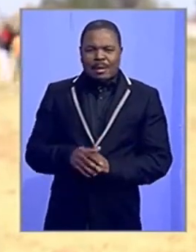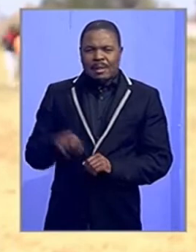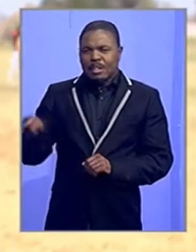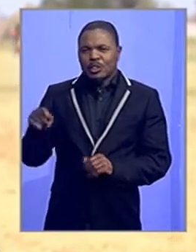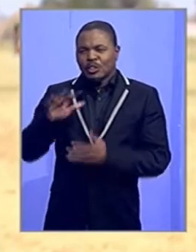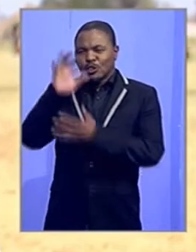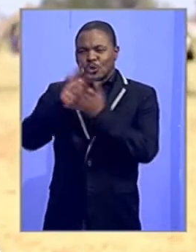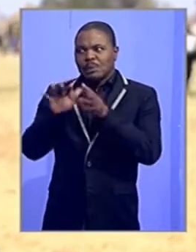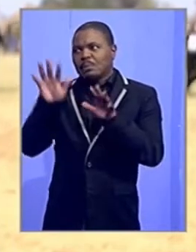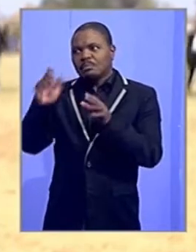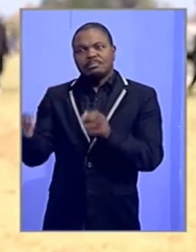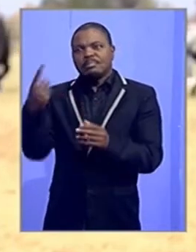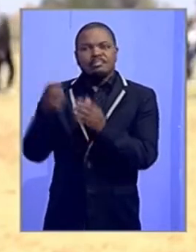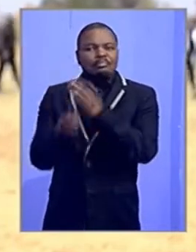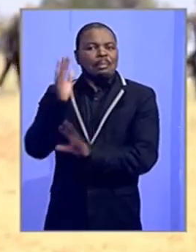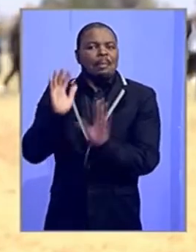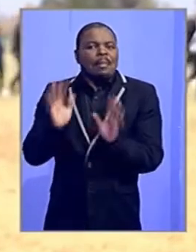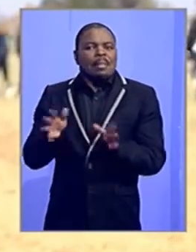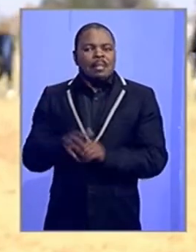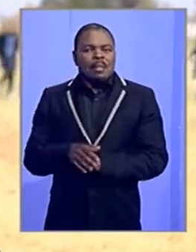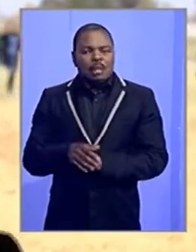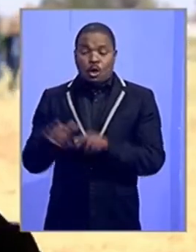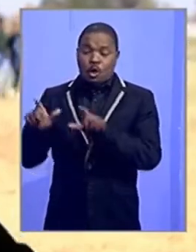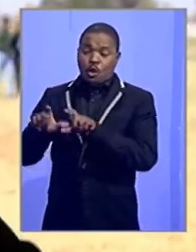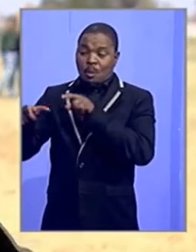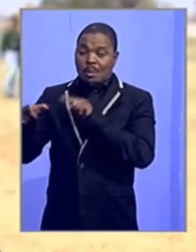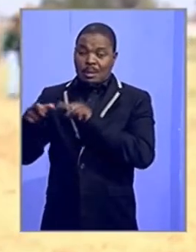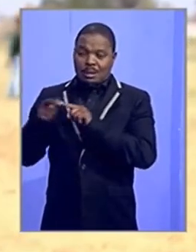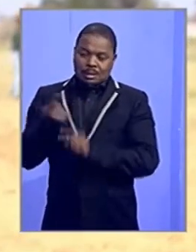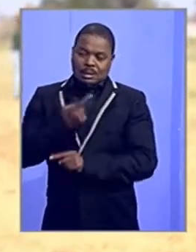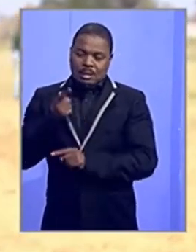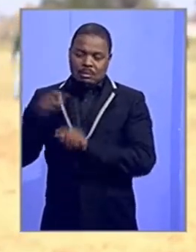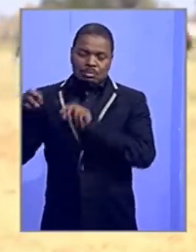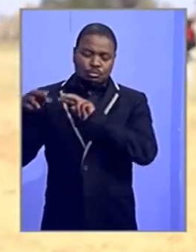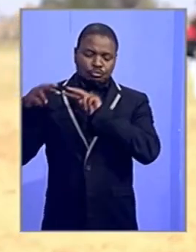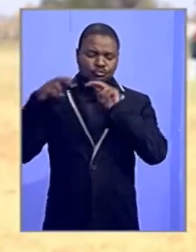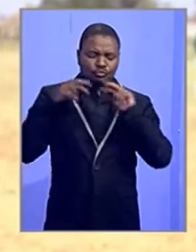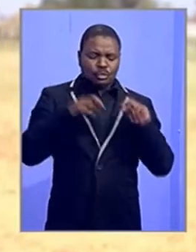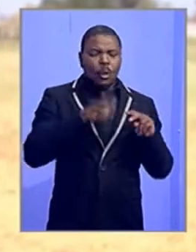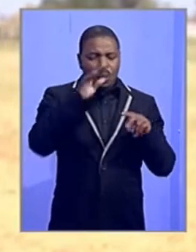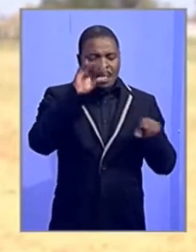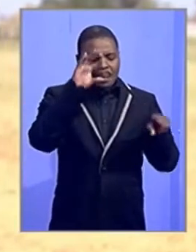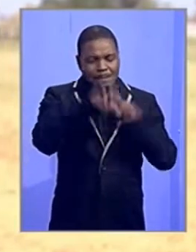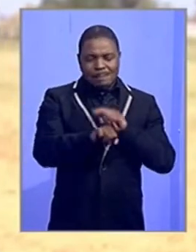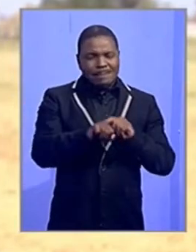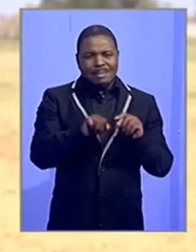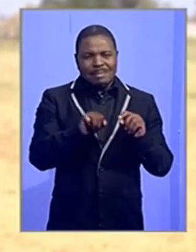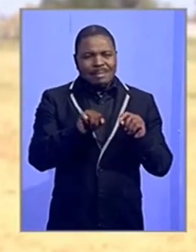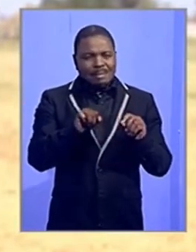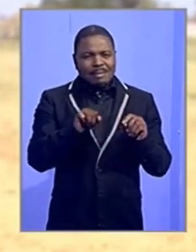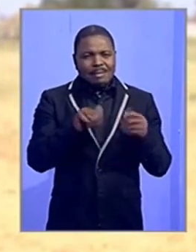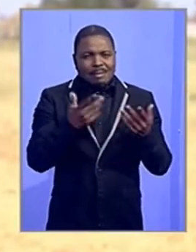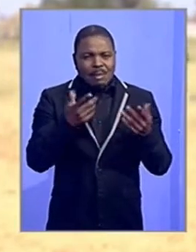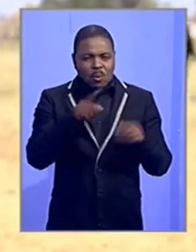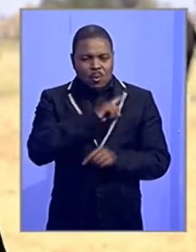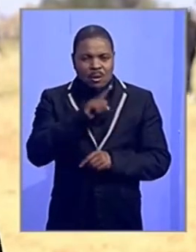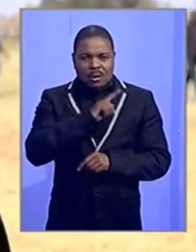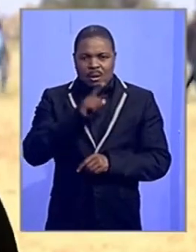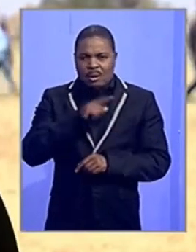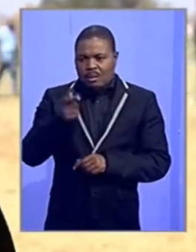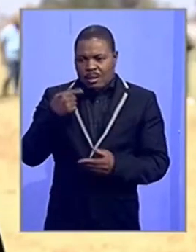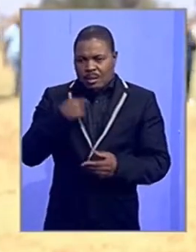story. I think the committee itself that is doing this investigation will discover in no time, because it did not take me even a day to